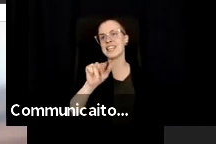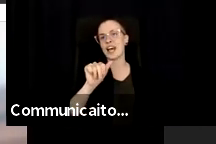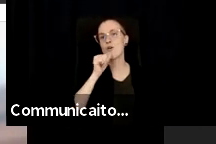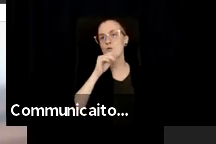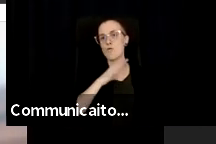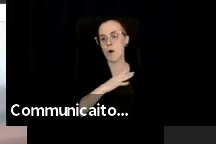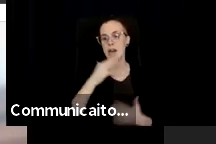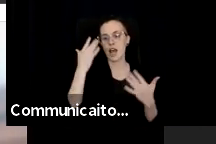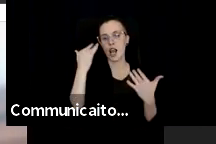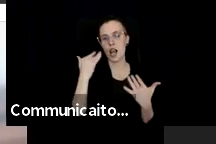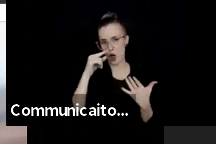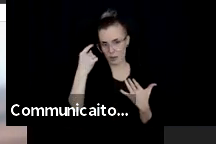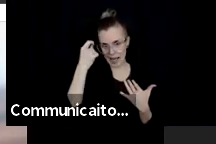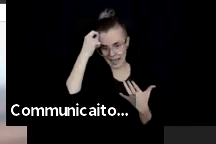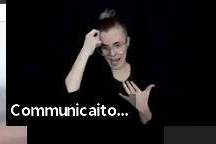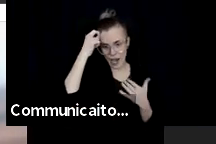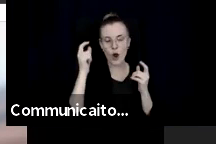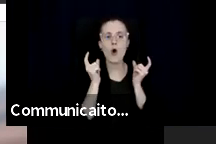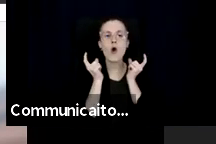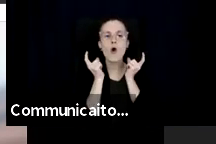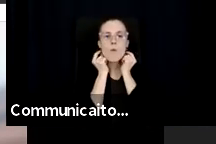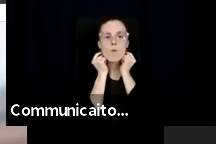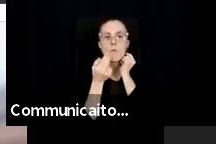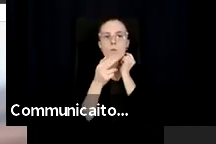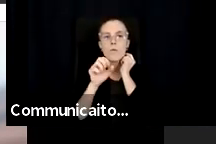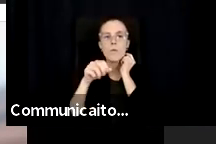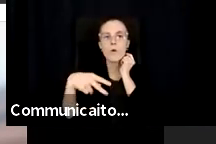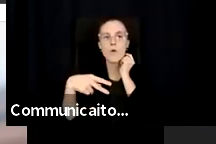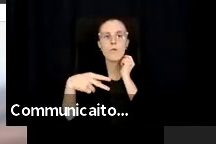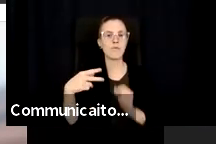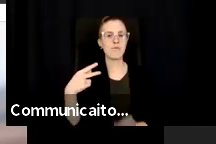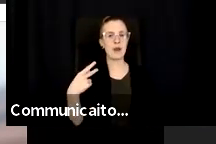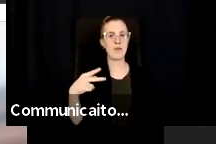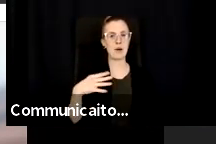hoop earrings, and a purple blouse.